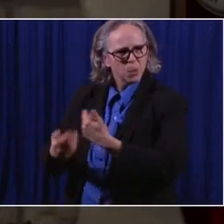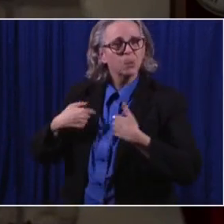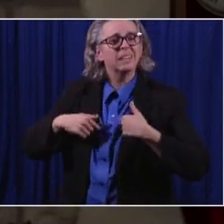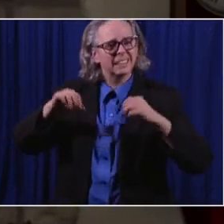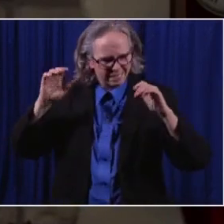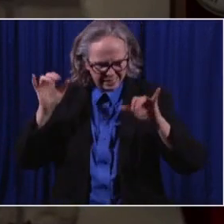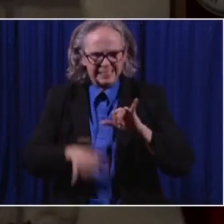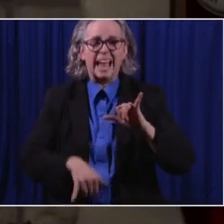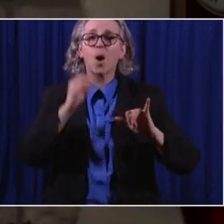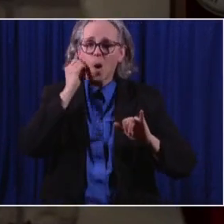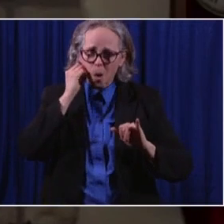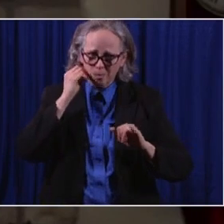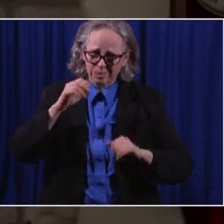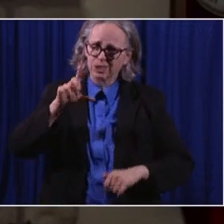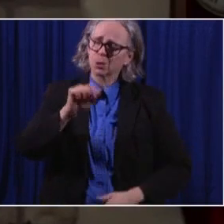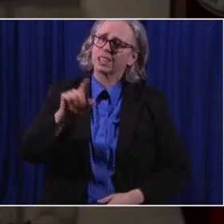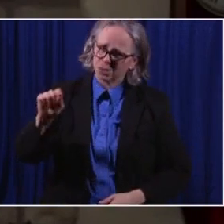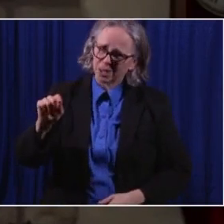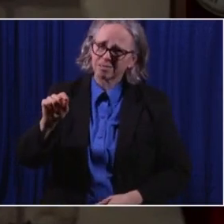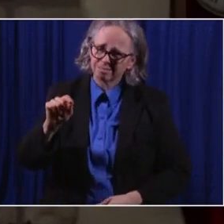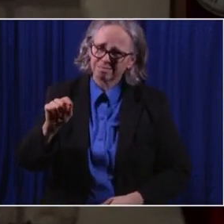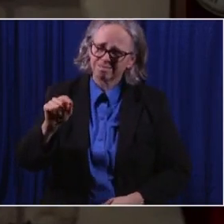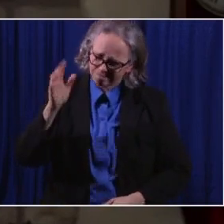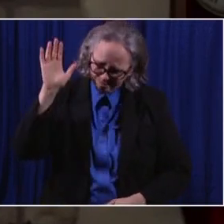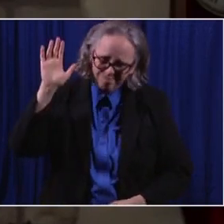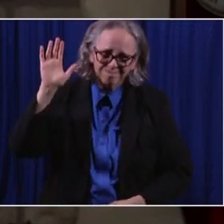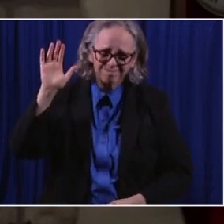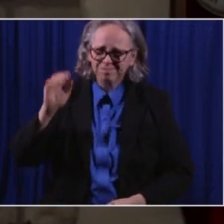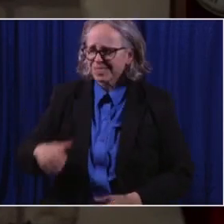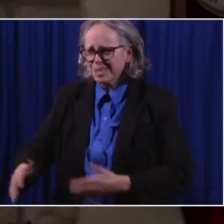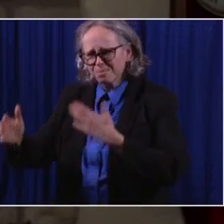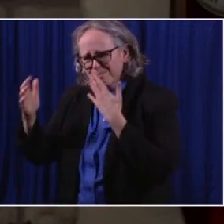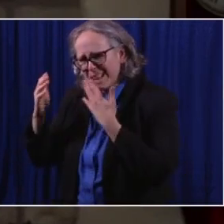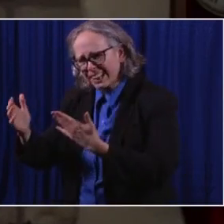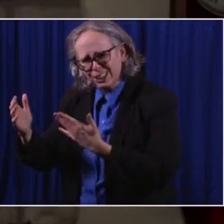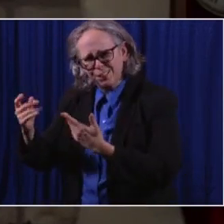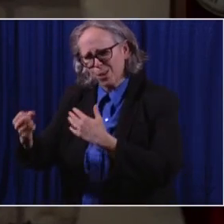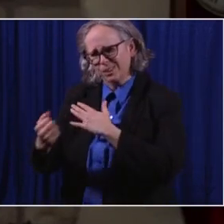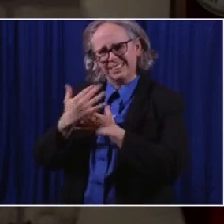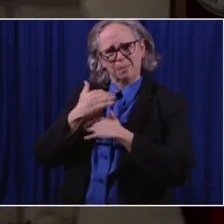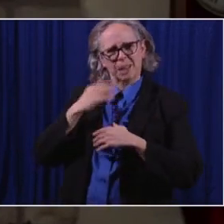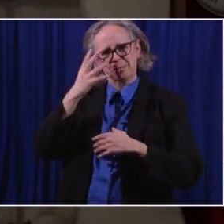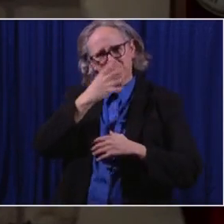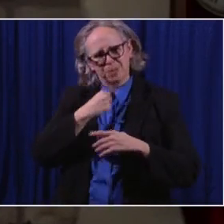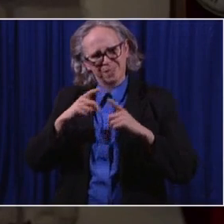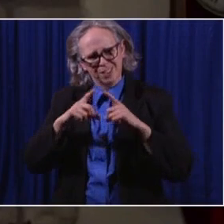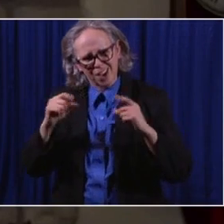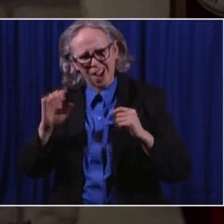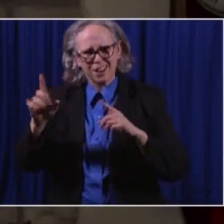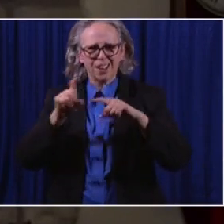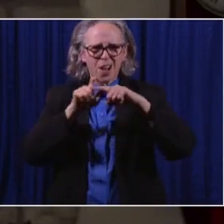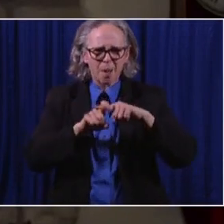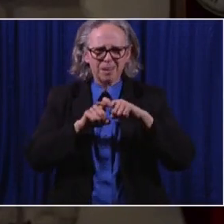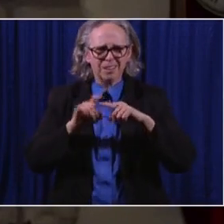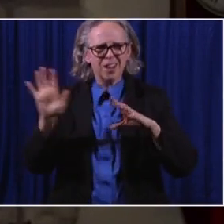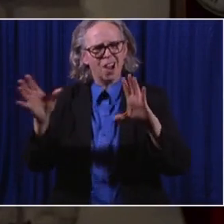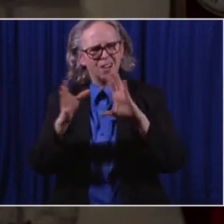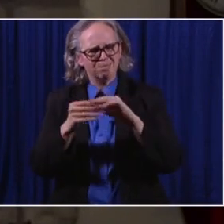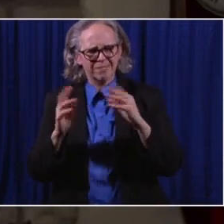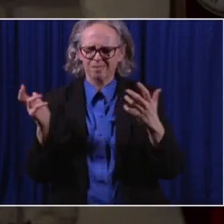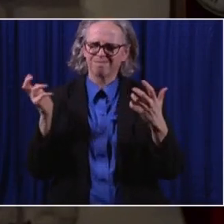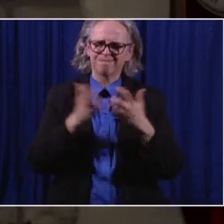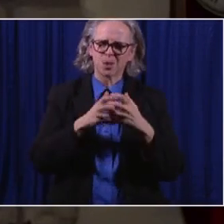So thank you very much for sending me that. And I thought it went very well with what Bruce's thoughts are and what his comments were.